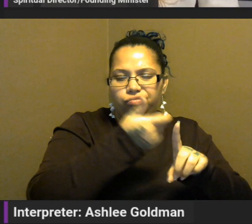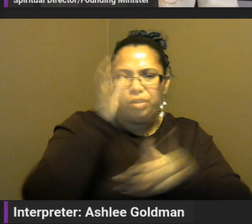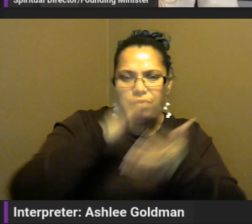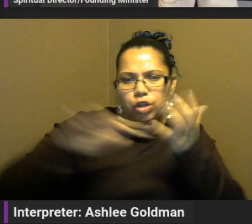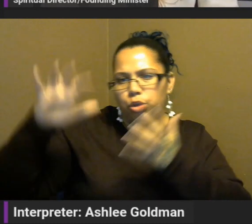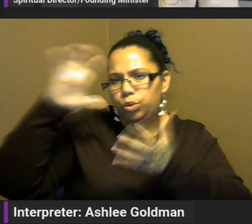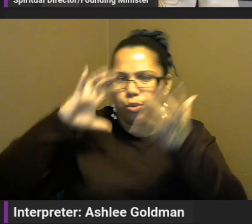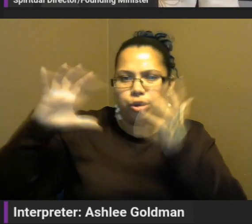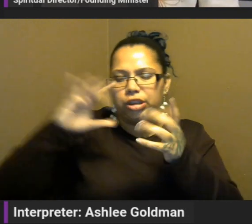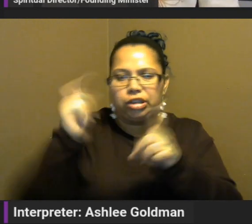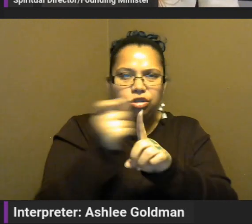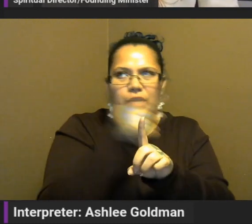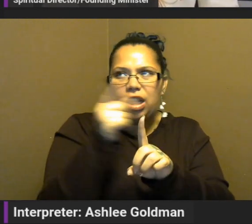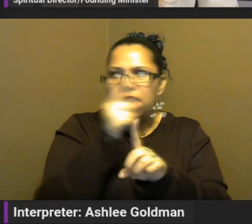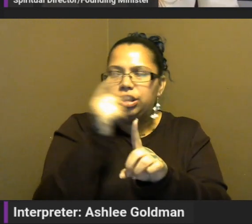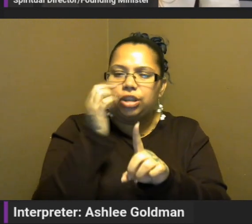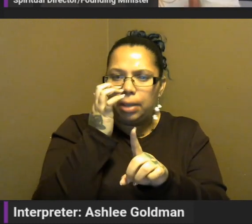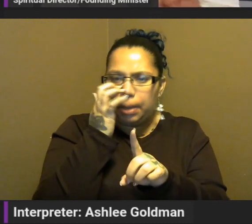we really want.